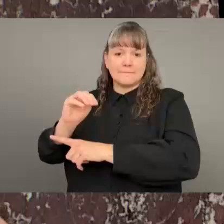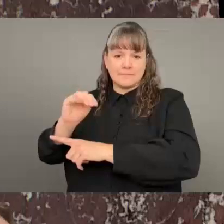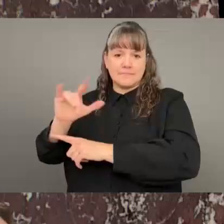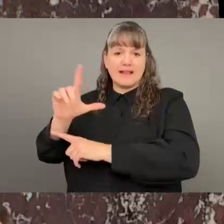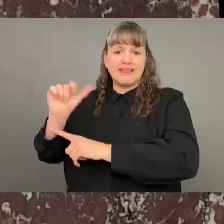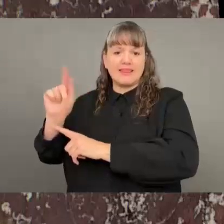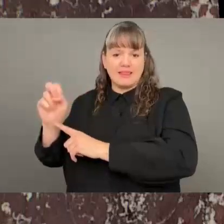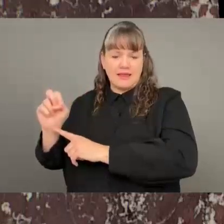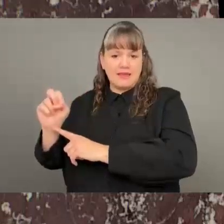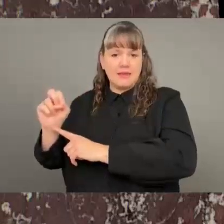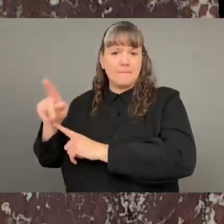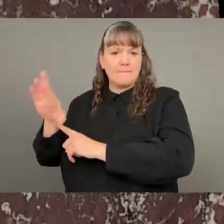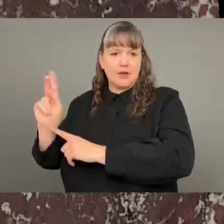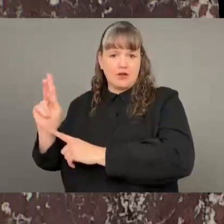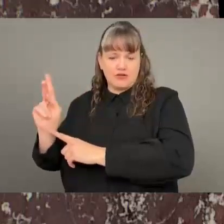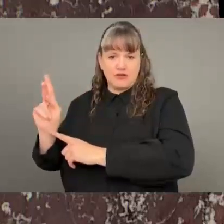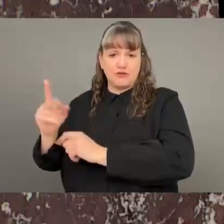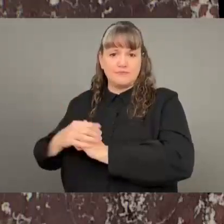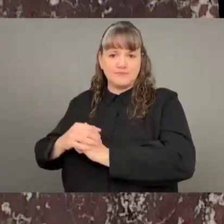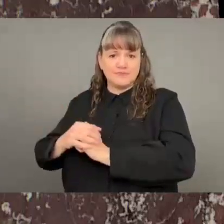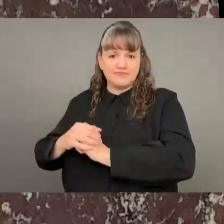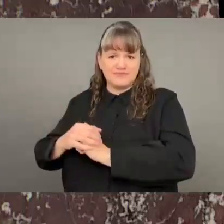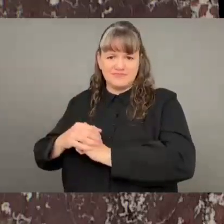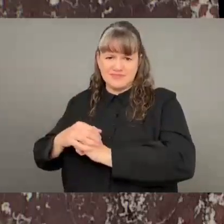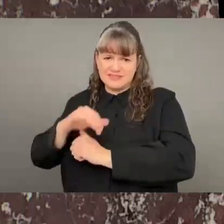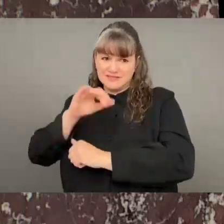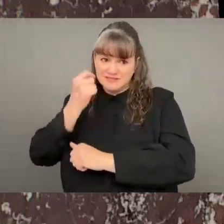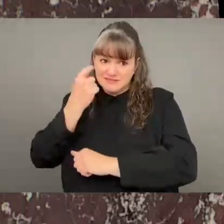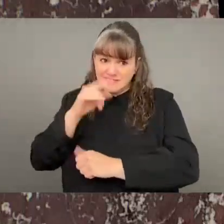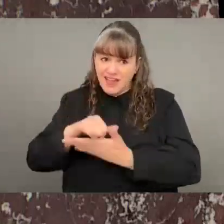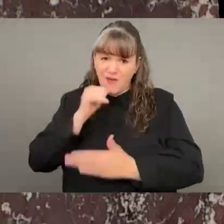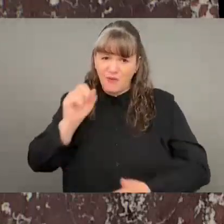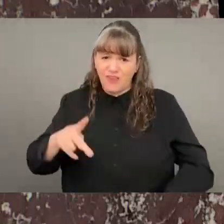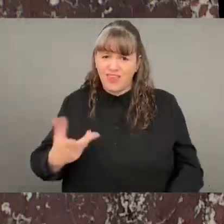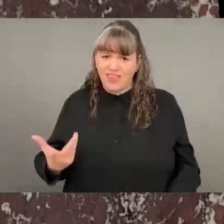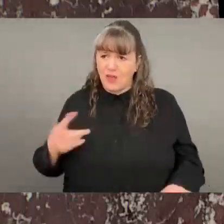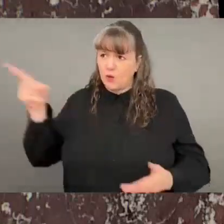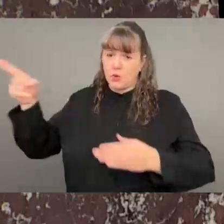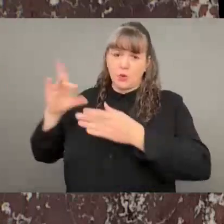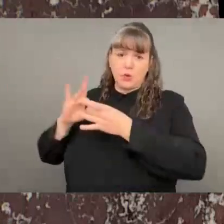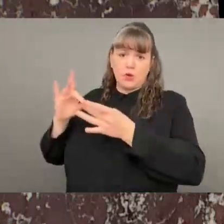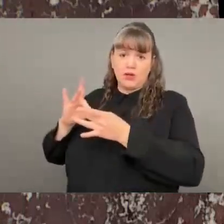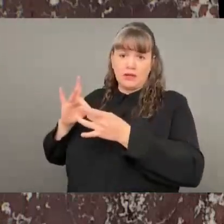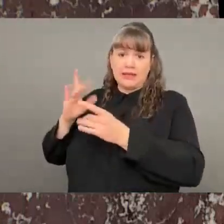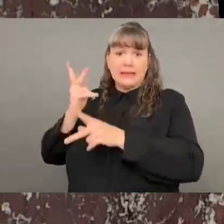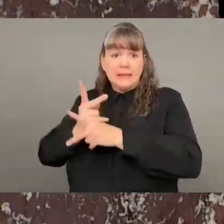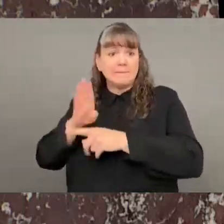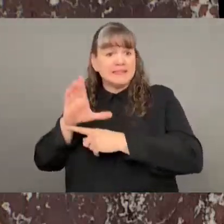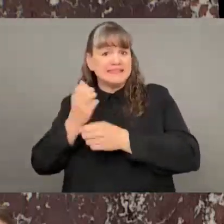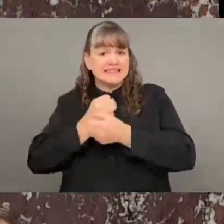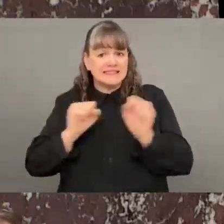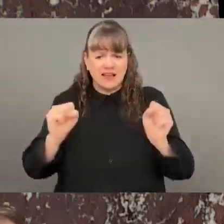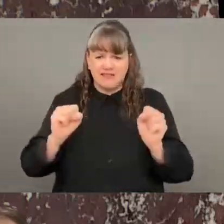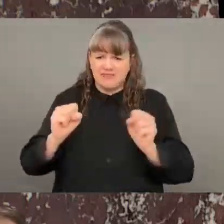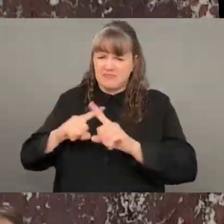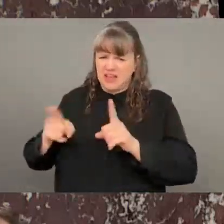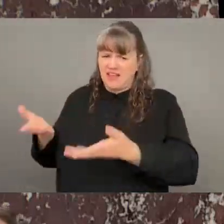this Premier claim he's keeping British Columbians safe when people can't even walk in their own neighbourhood parks?